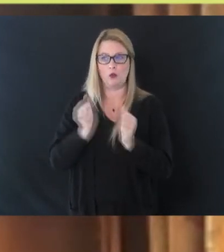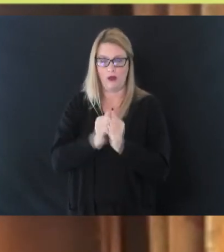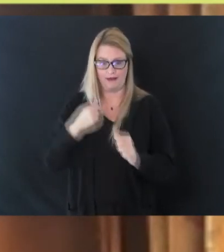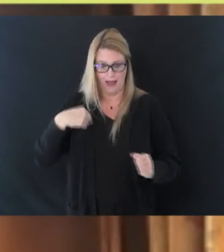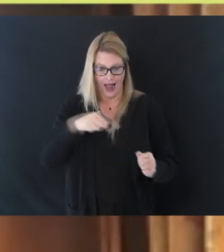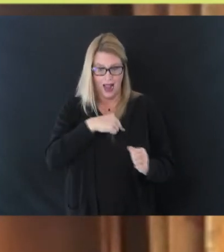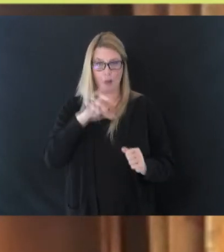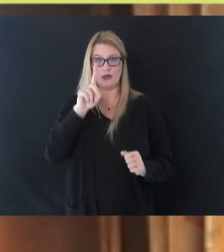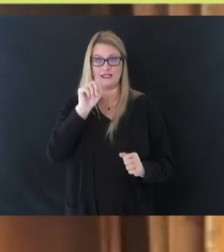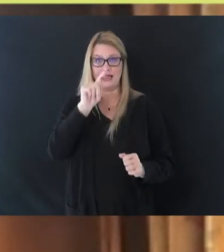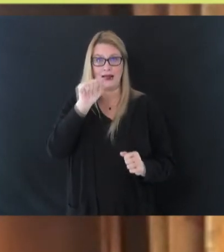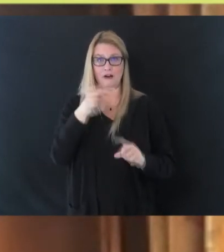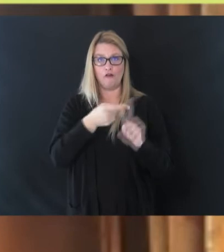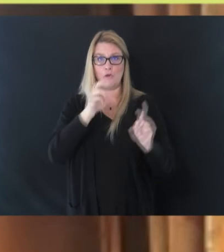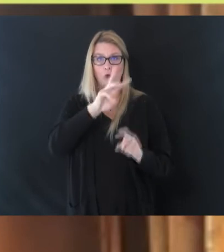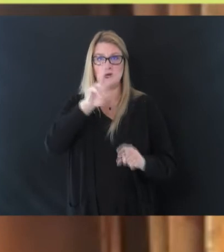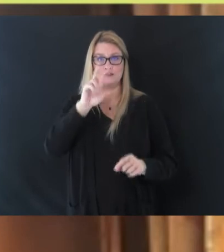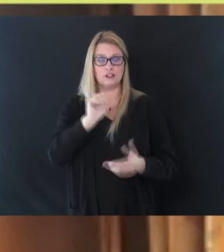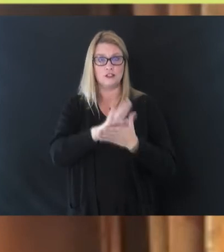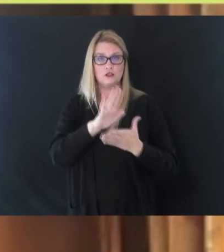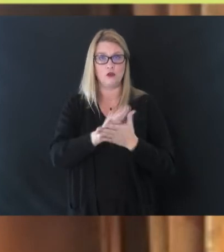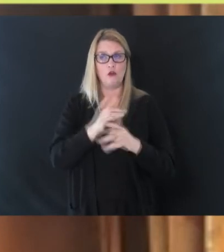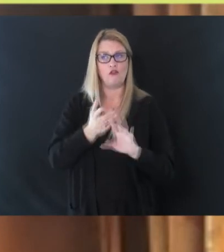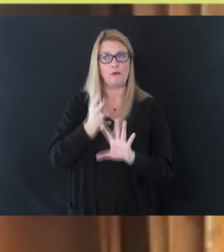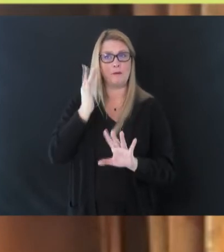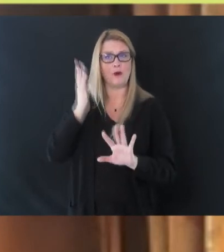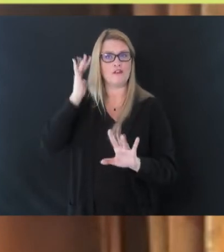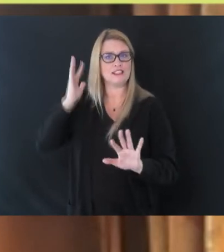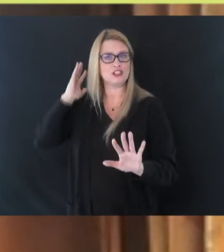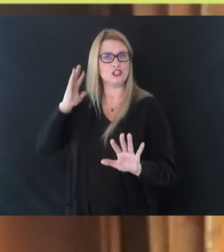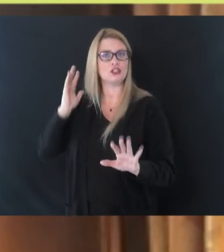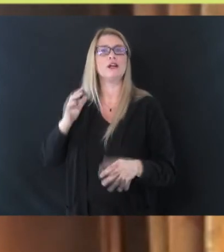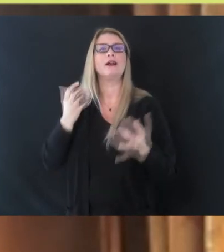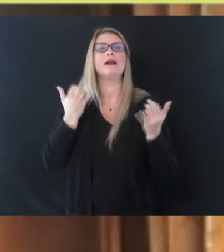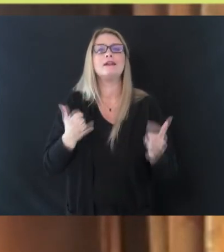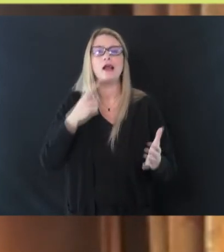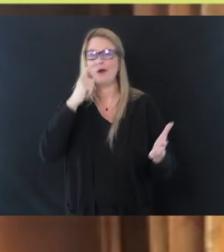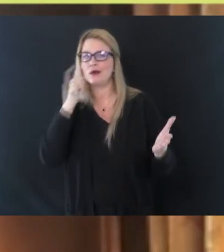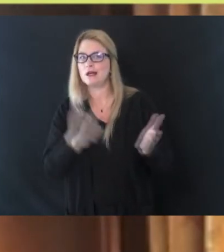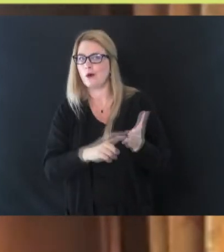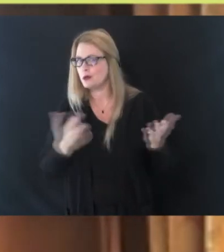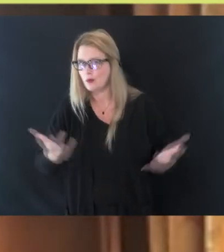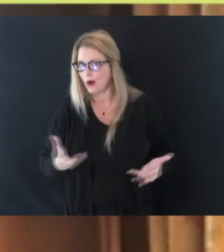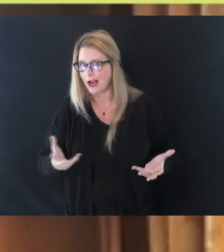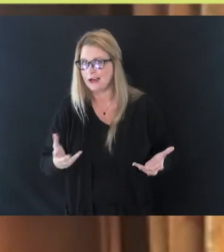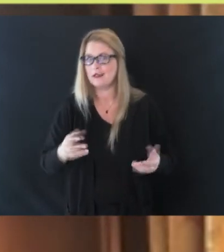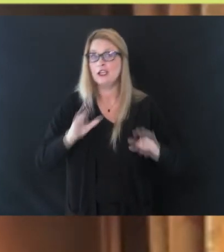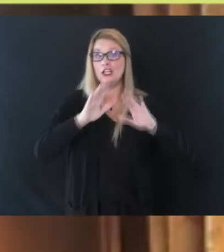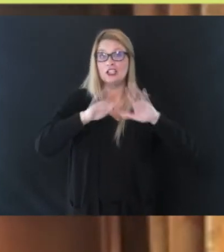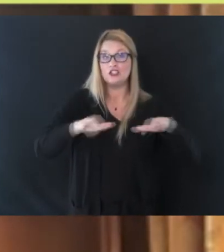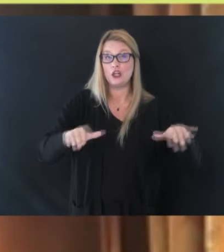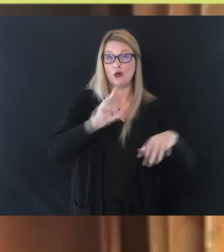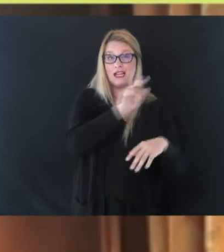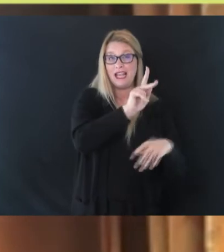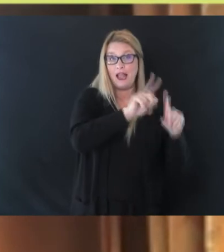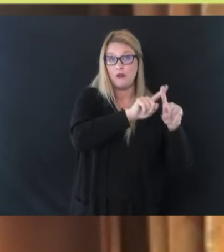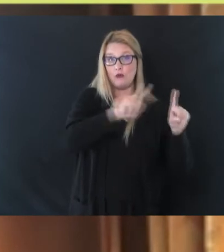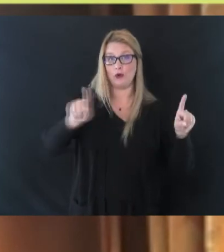in West Virginia schools from the previous year. And what we found is that in children in K through